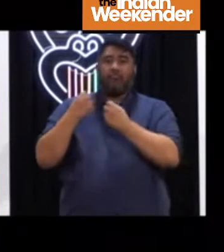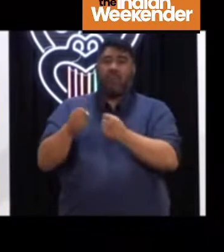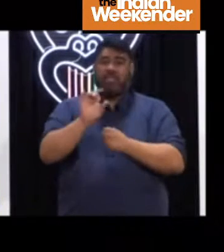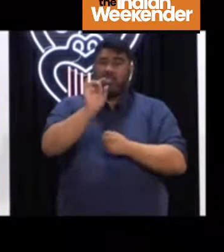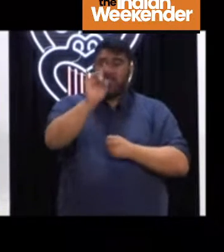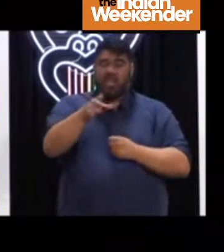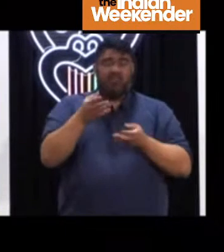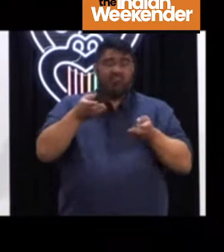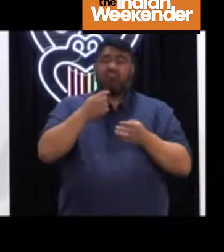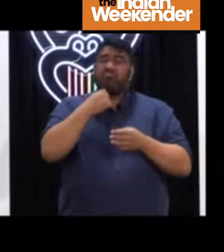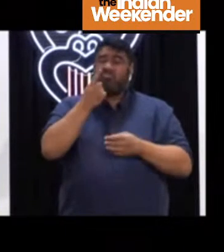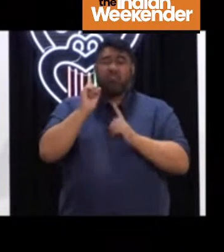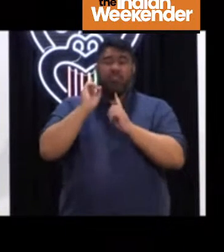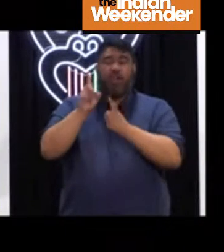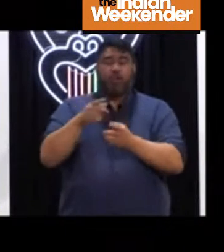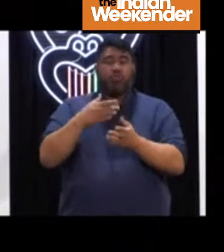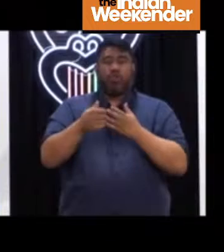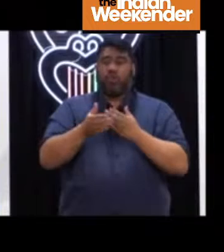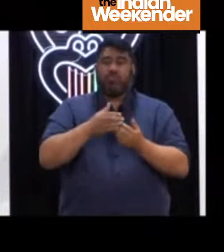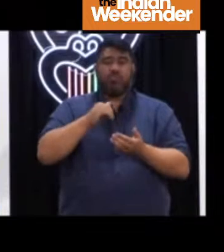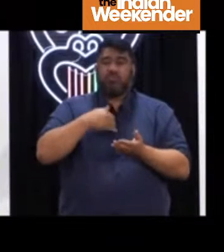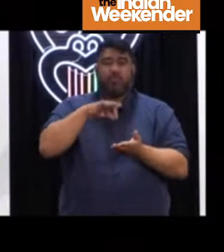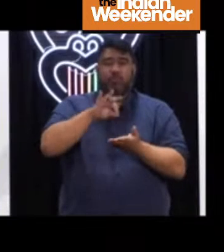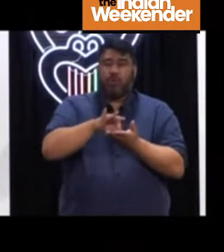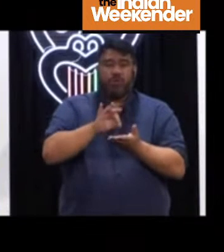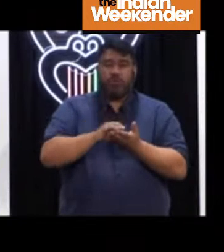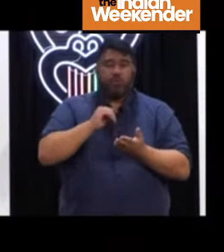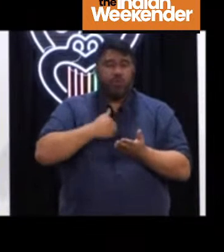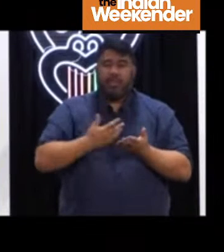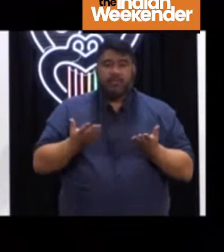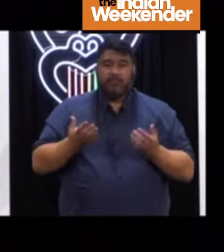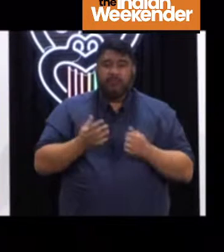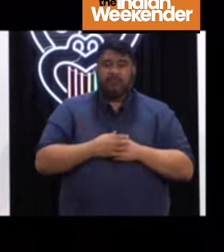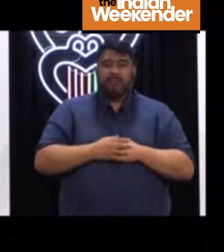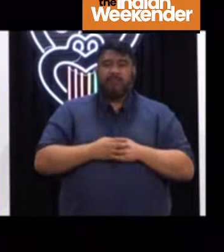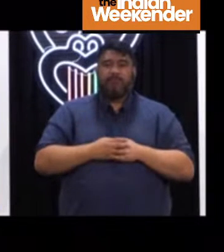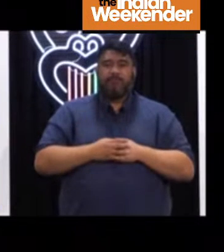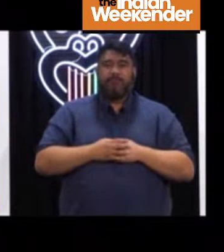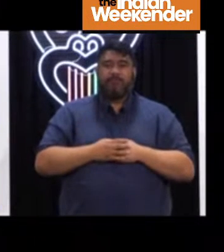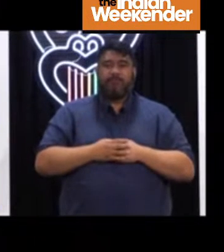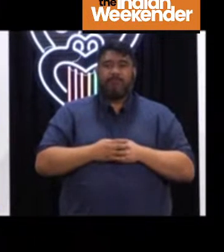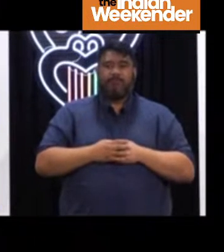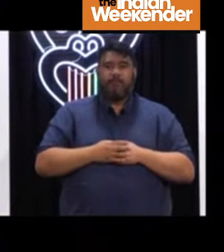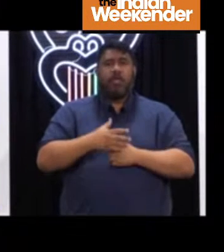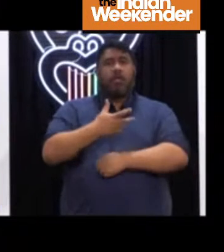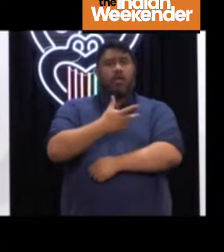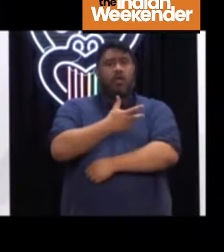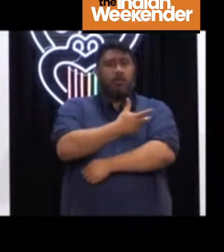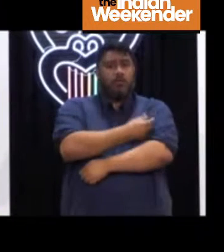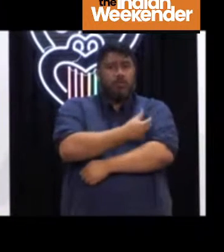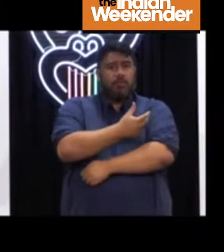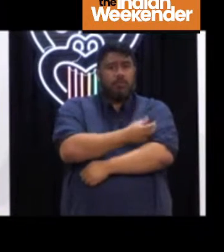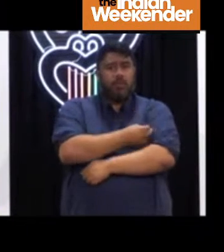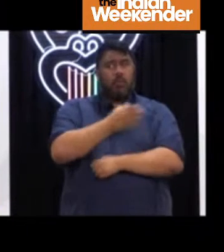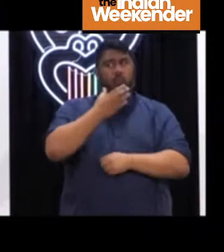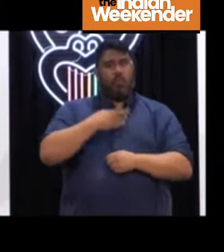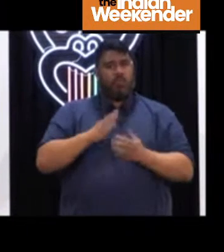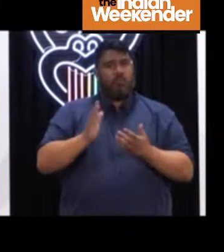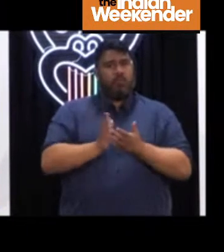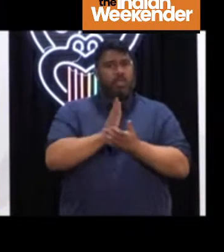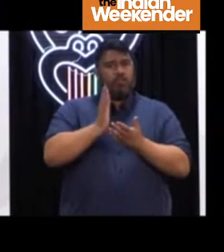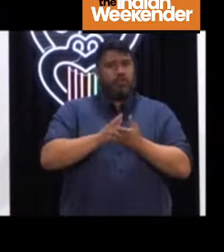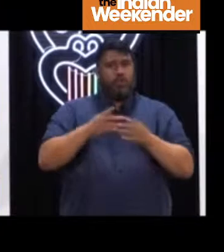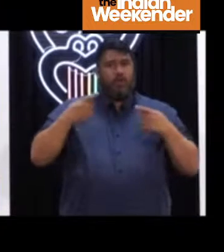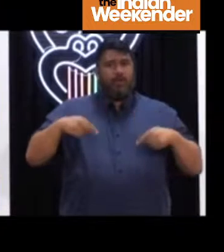options, there are some other great examples of initiatives that are making the vaccine accessible to everyone. I thought I would touch on a few of them briefly. A pop-up